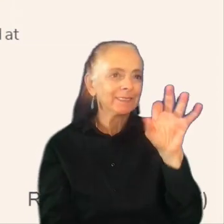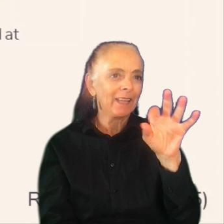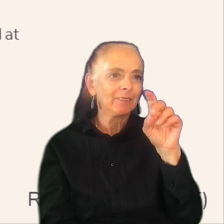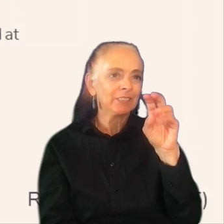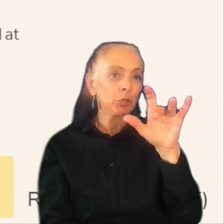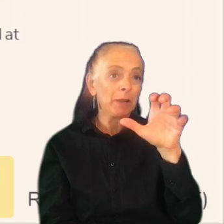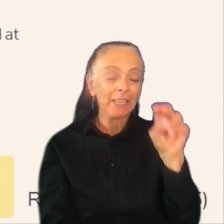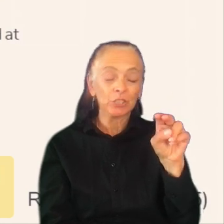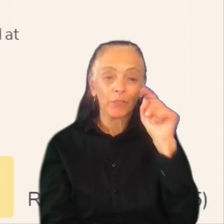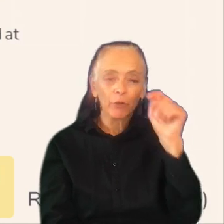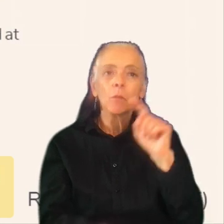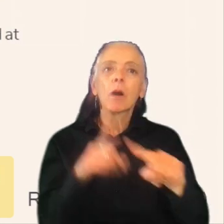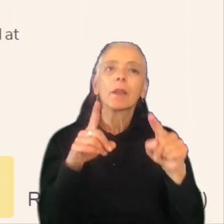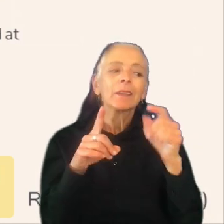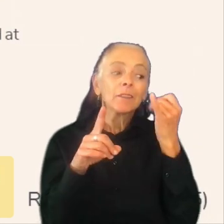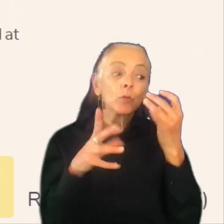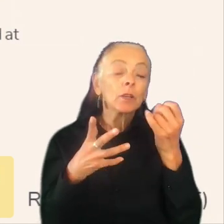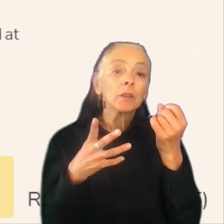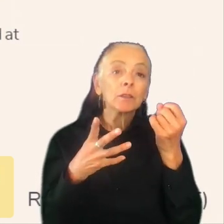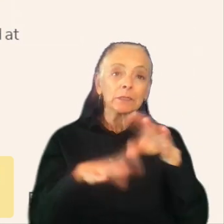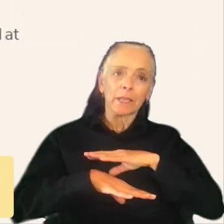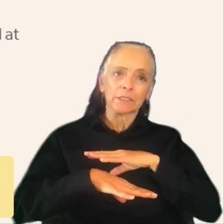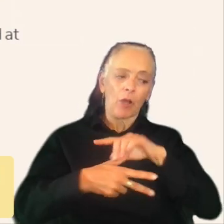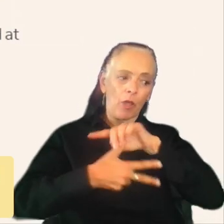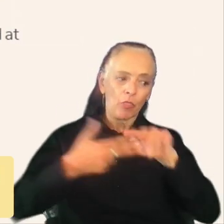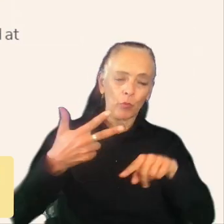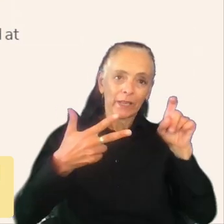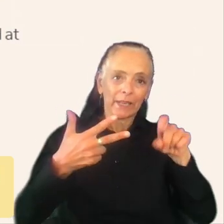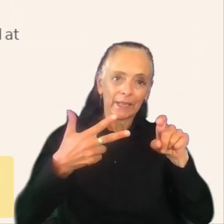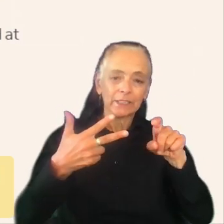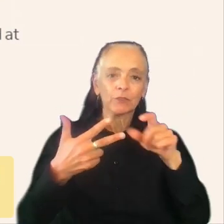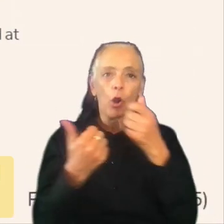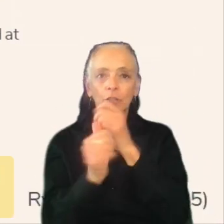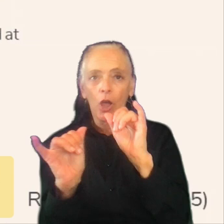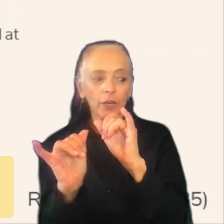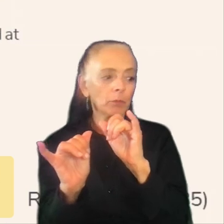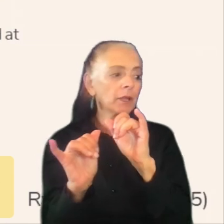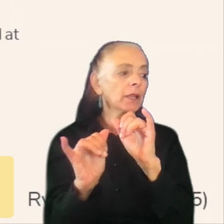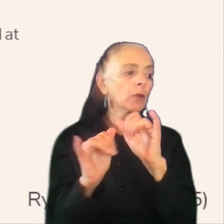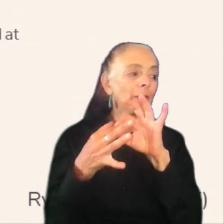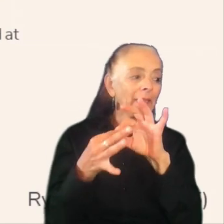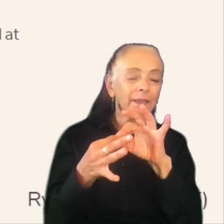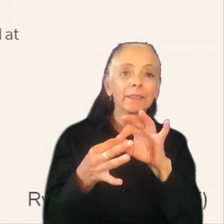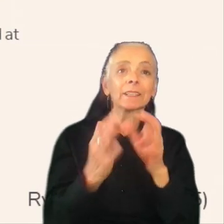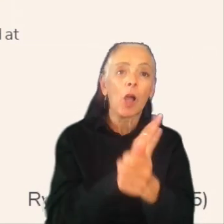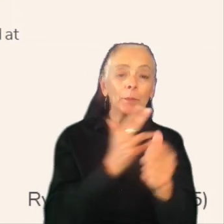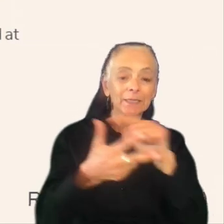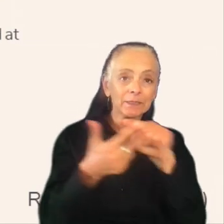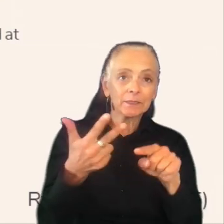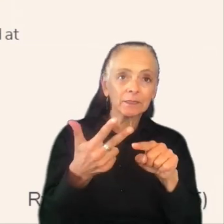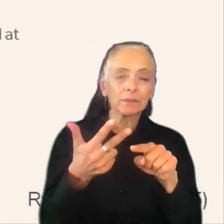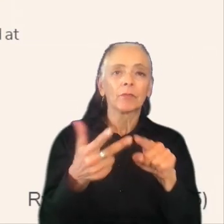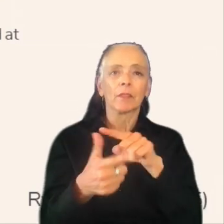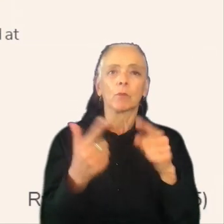we satisfy our three needs for autonomy, competence, and relatedness, we will be more intrinsically motivated to undertake that activity.